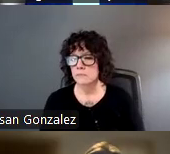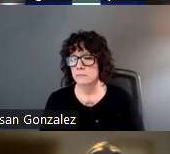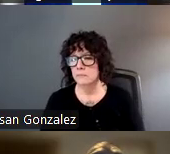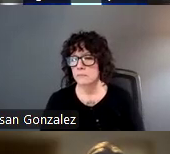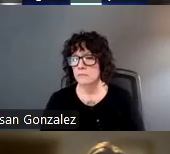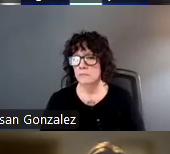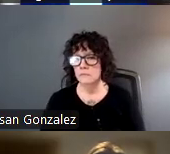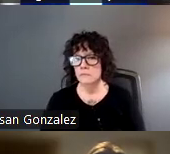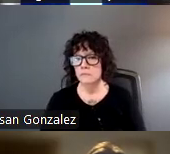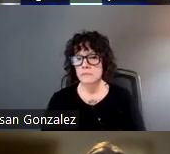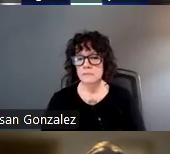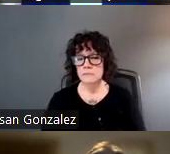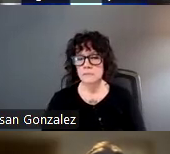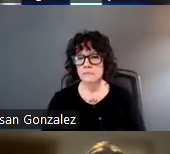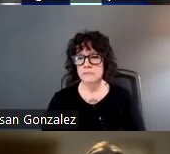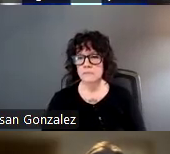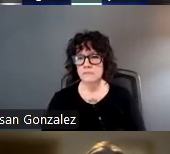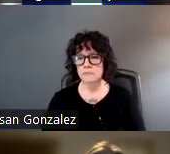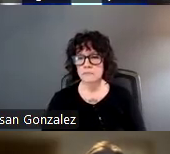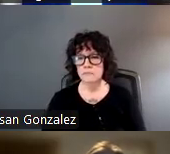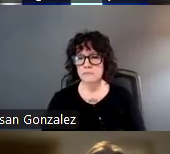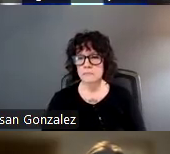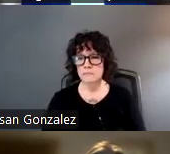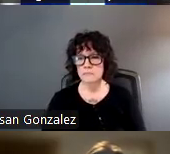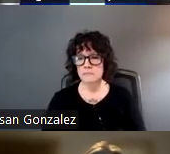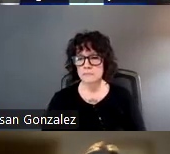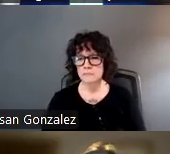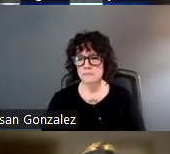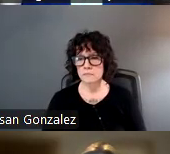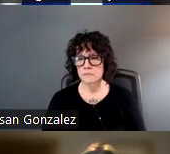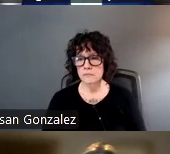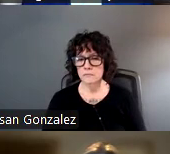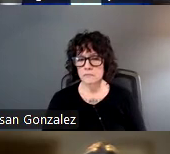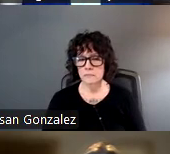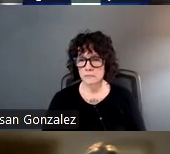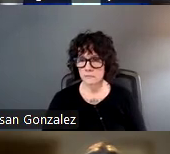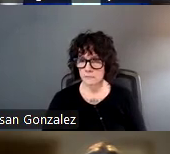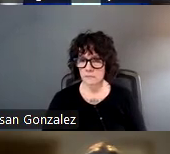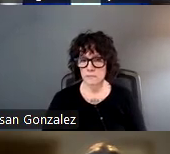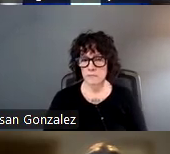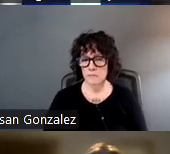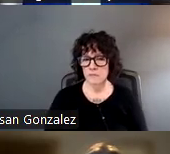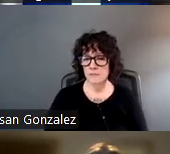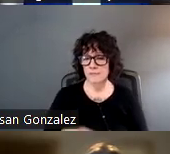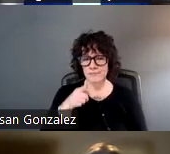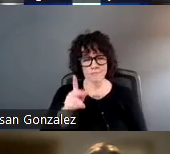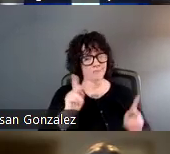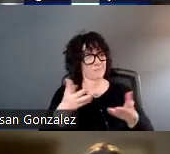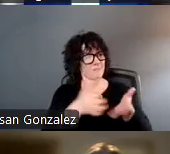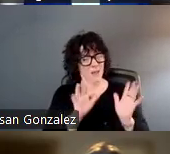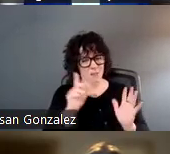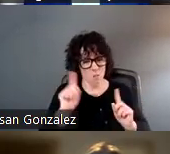So we're trying to be where the public is. We're at the disaster sites. We're online. We're on social media. We're